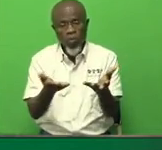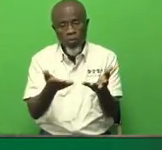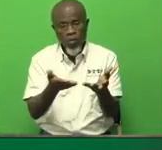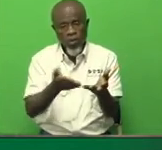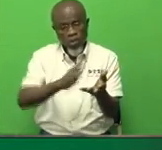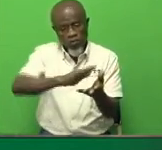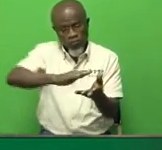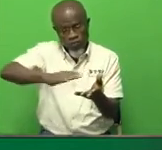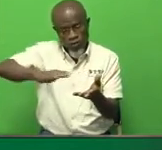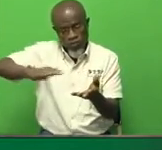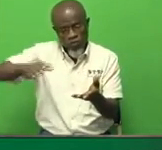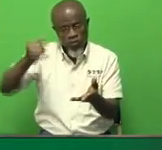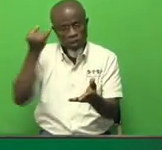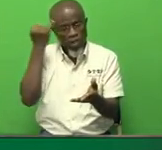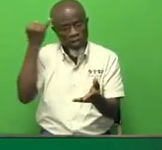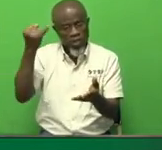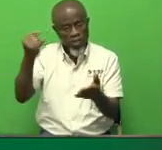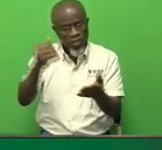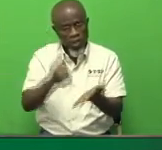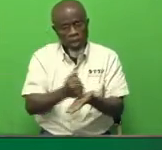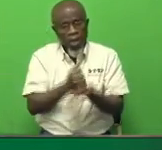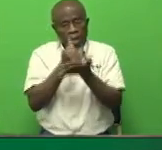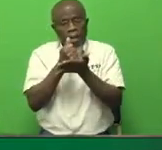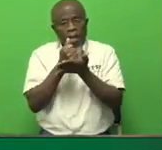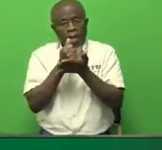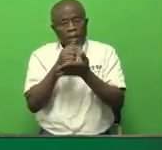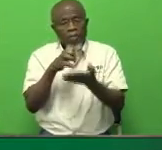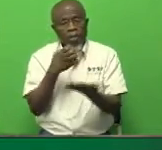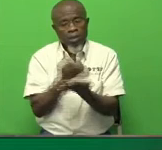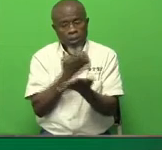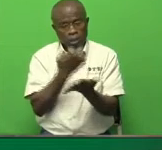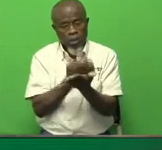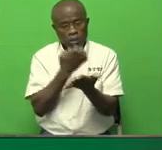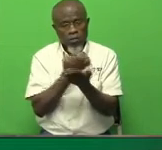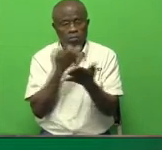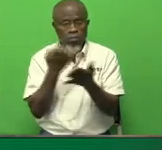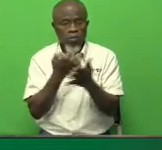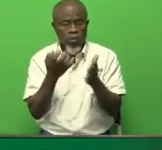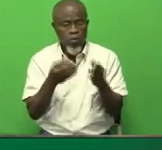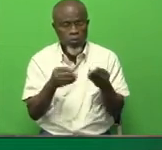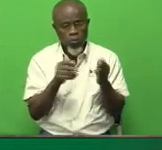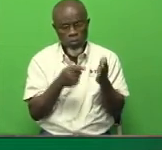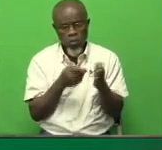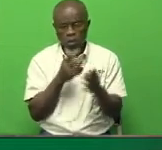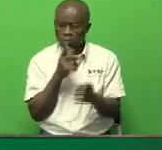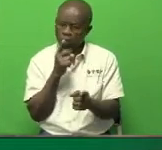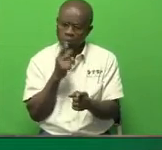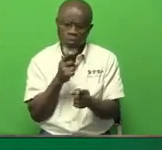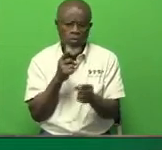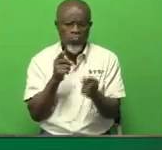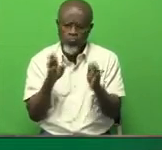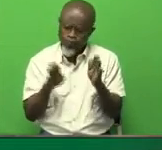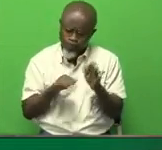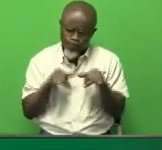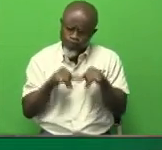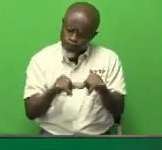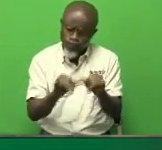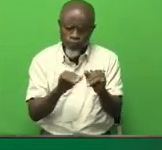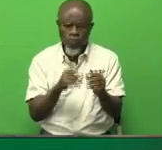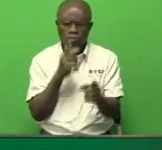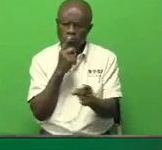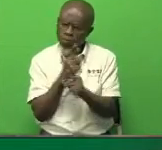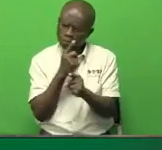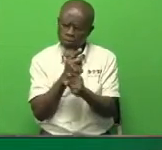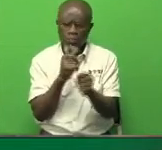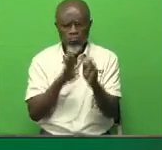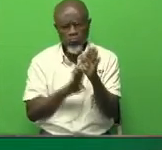programs to stay our economy towards a more sustainable development path our plan again is to create more